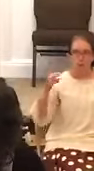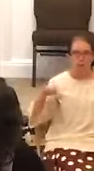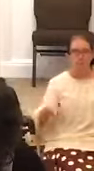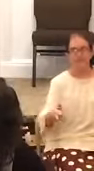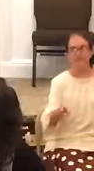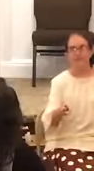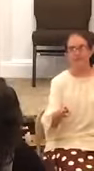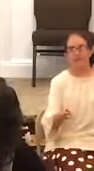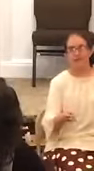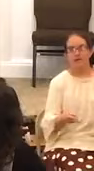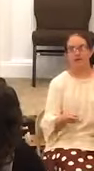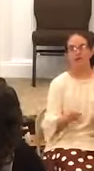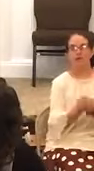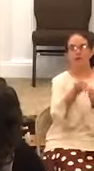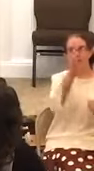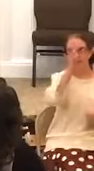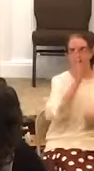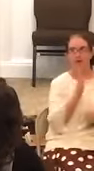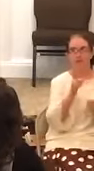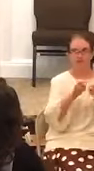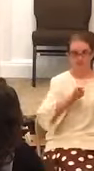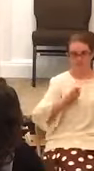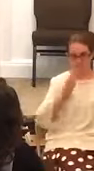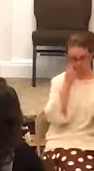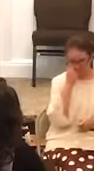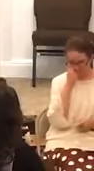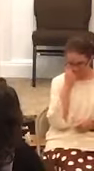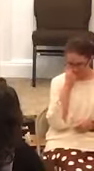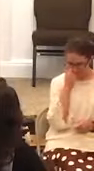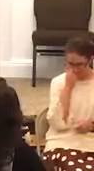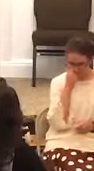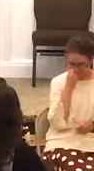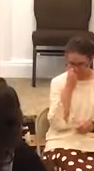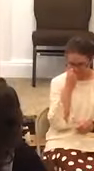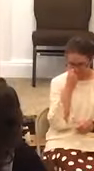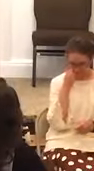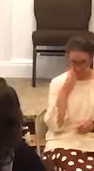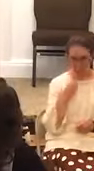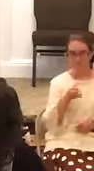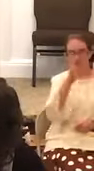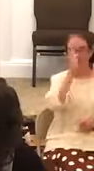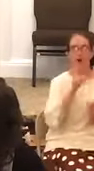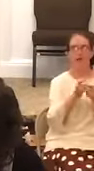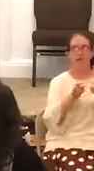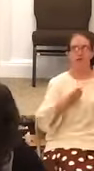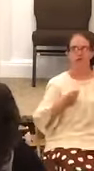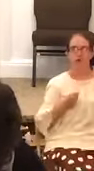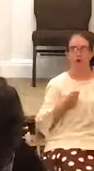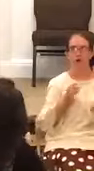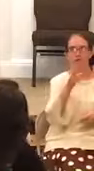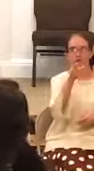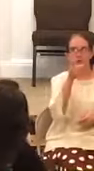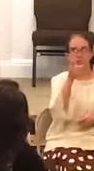direction. Amen. But with God at the control. Hallelujah. You hear what I'm saying? When God's in control of